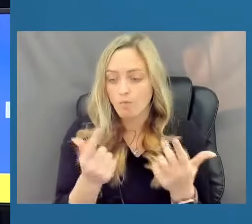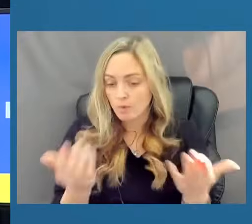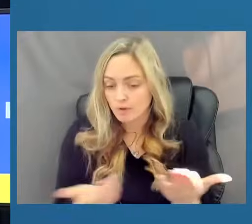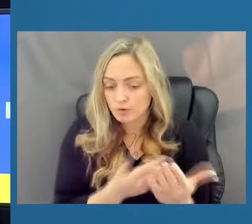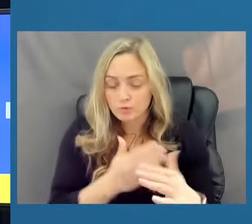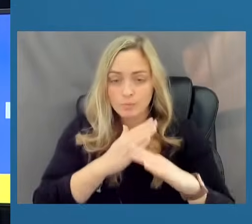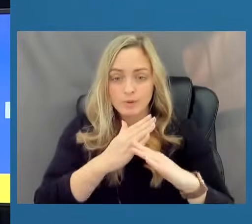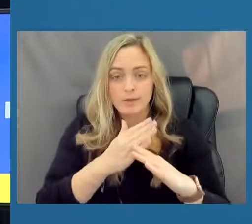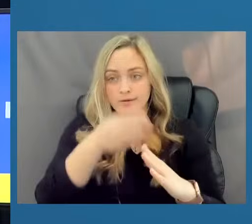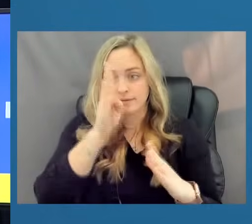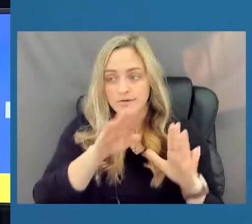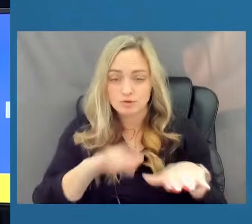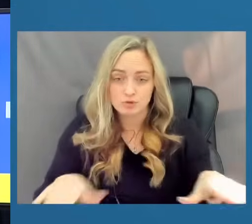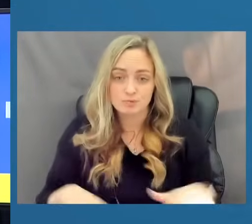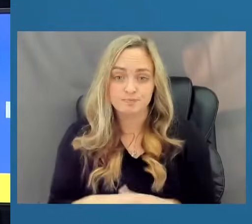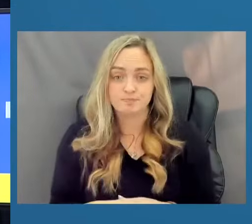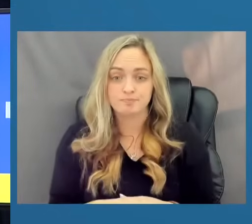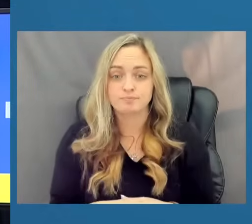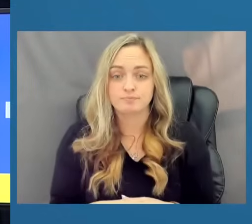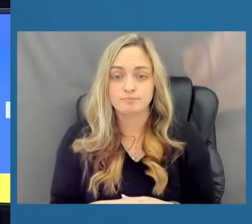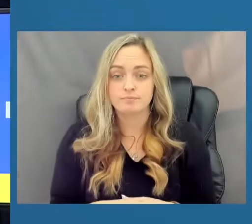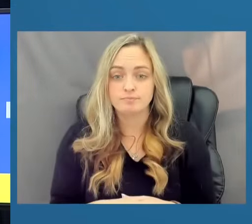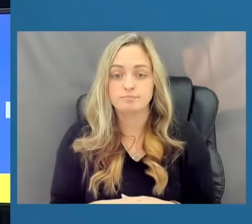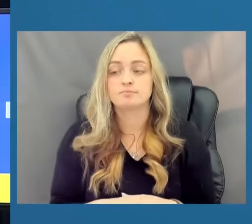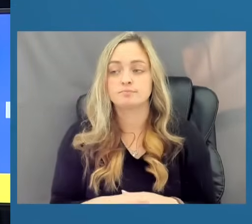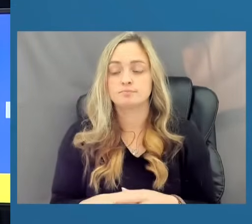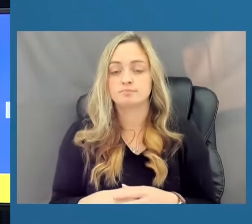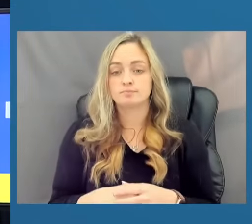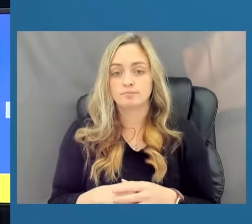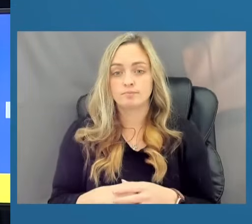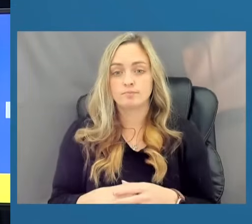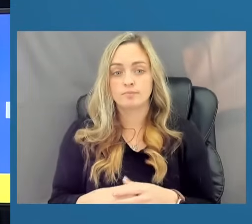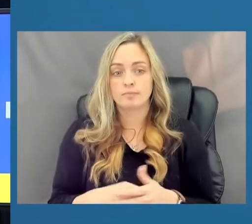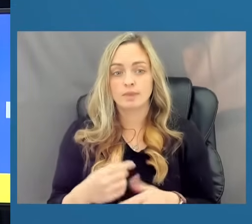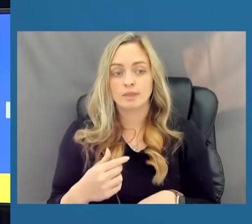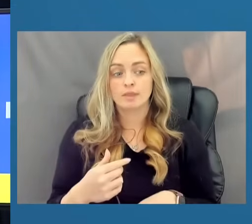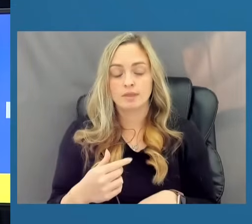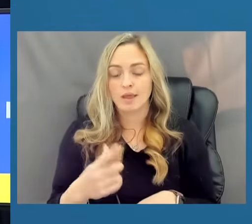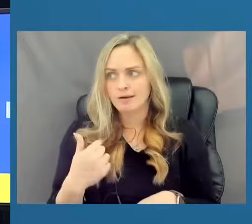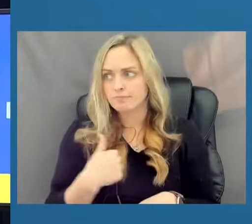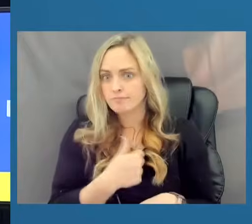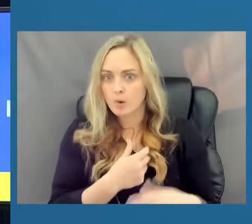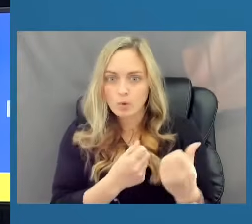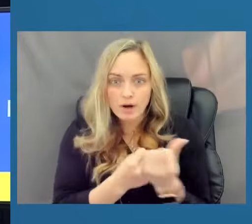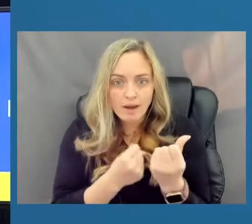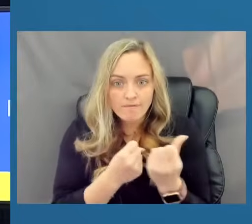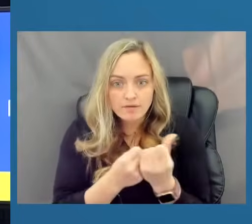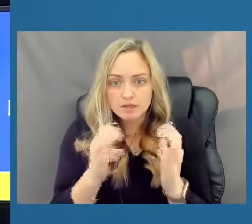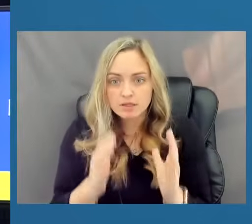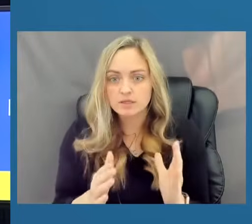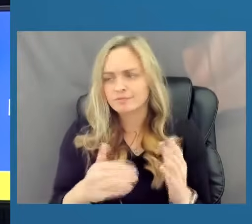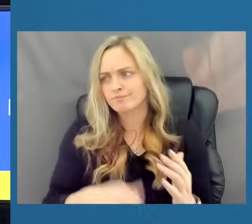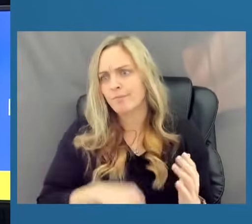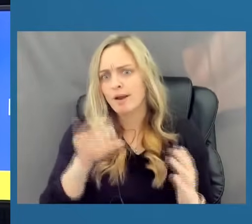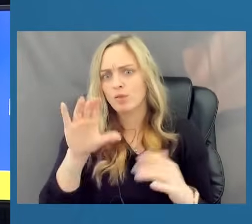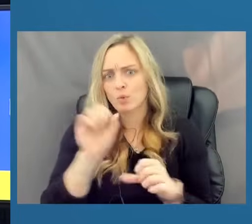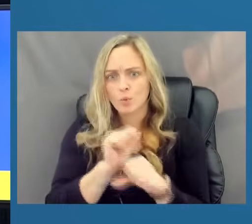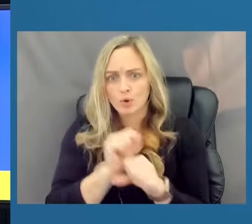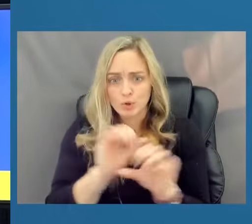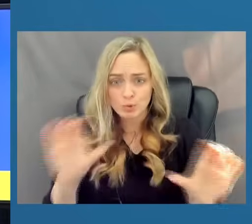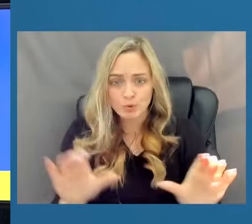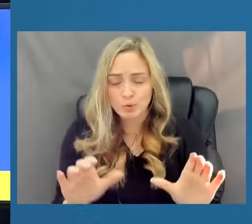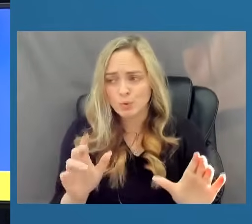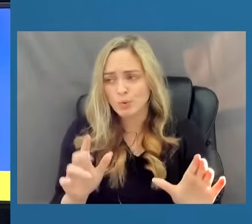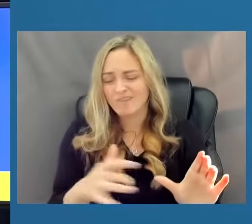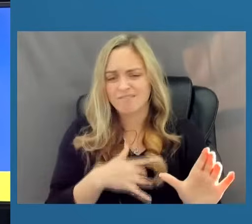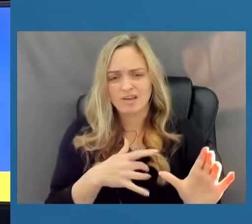God's children. And as well as our advocates. I am so proud of the work you do. You really give me hope when I see